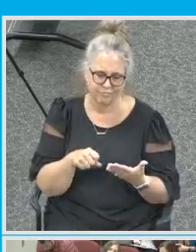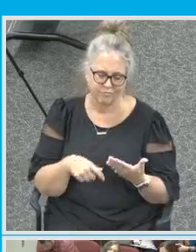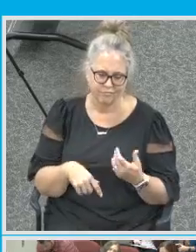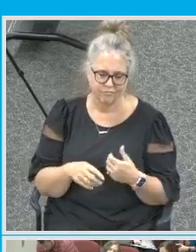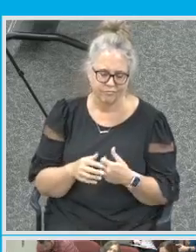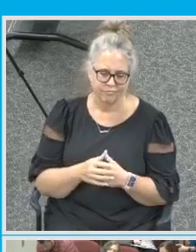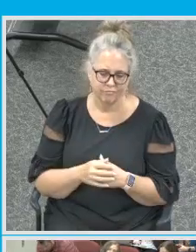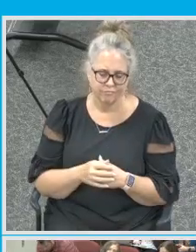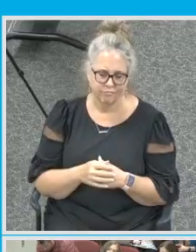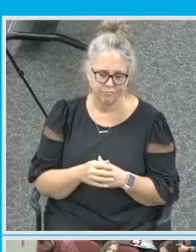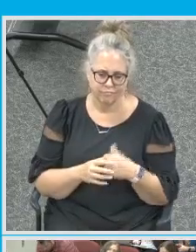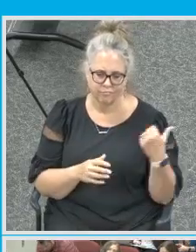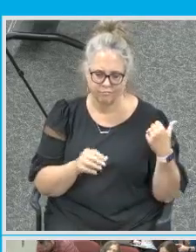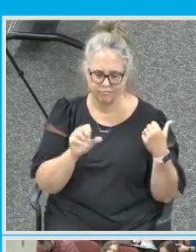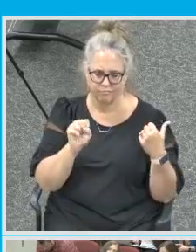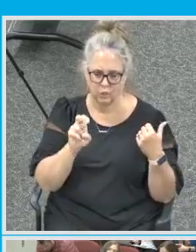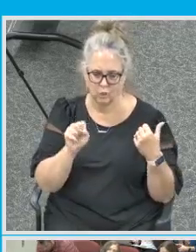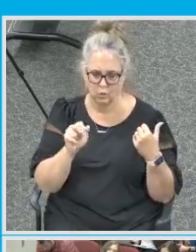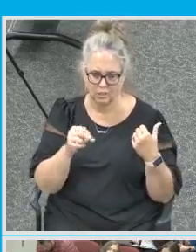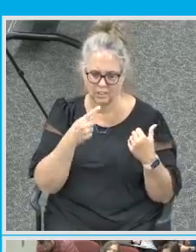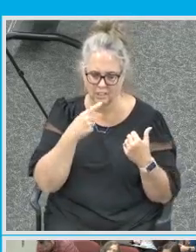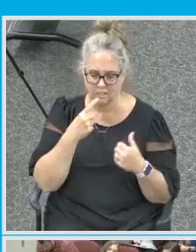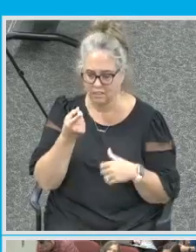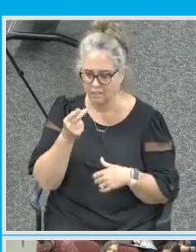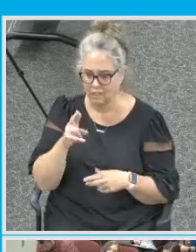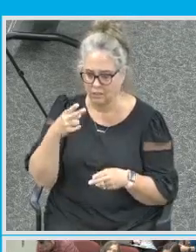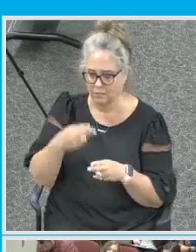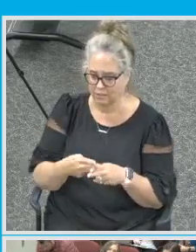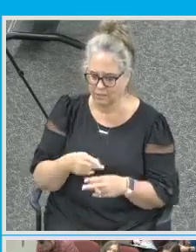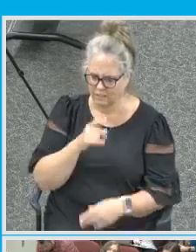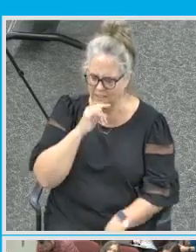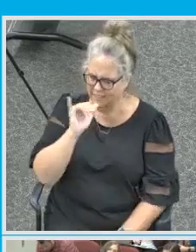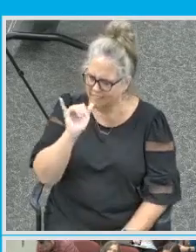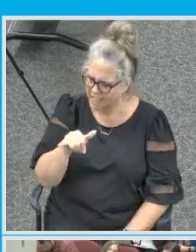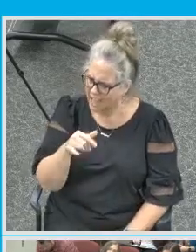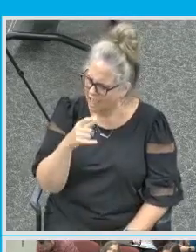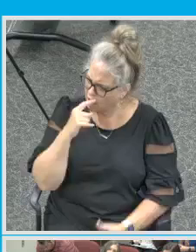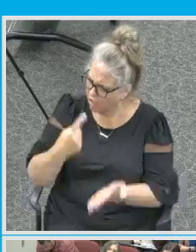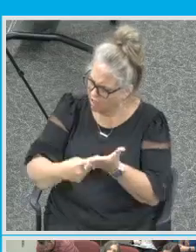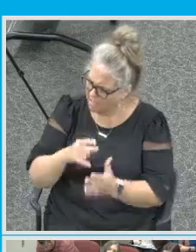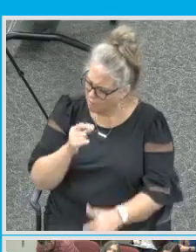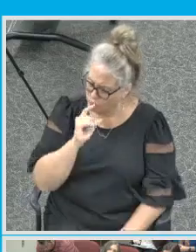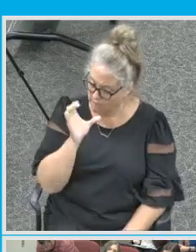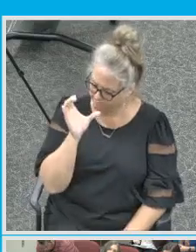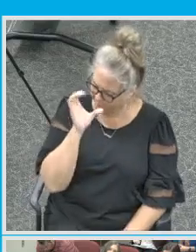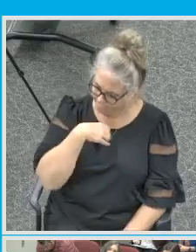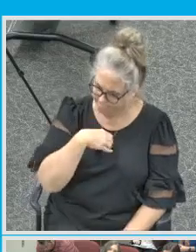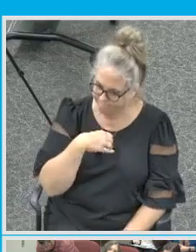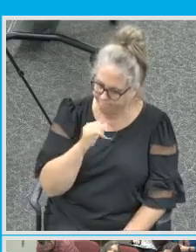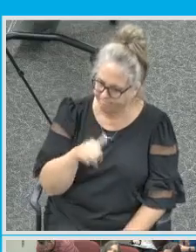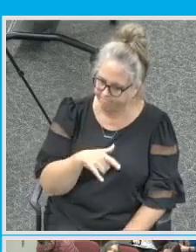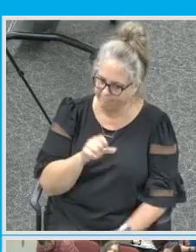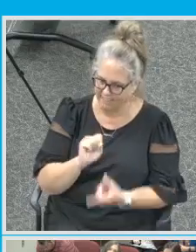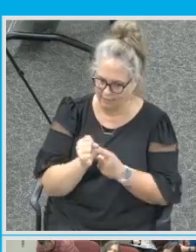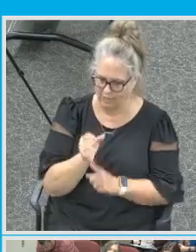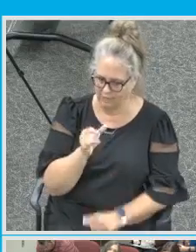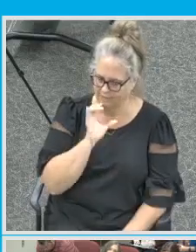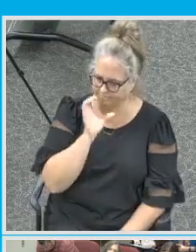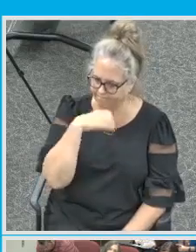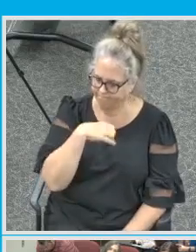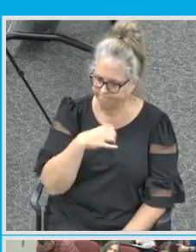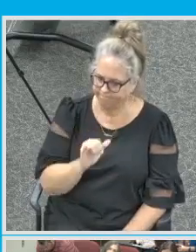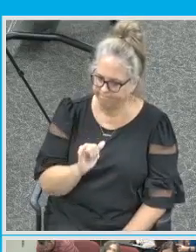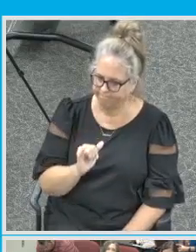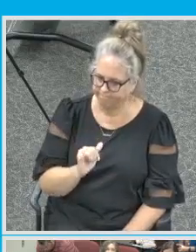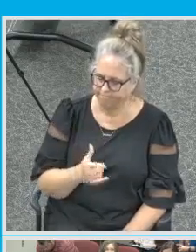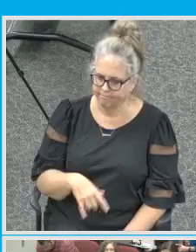too, this is unusual, and you know, it's evolving. So